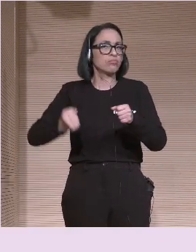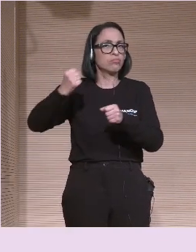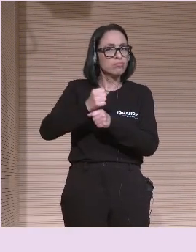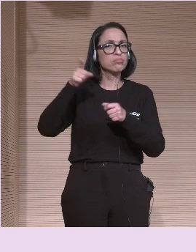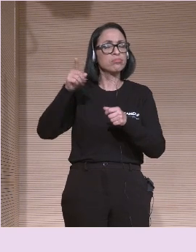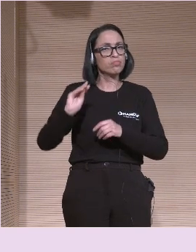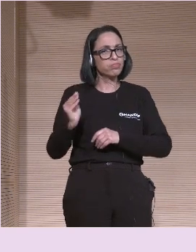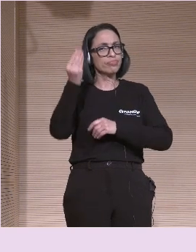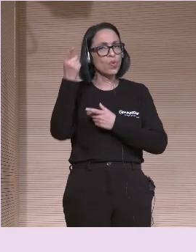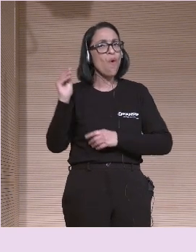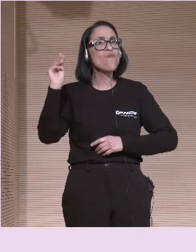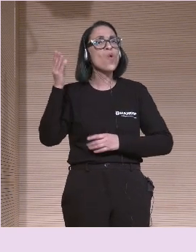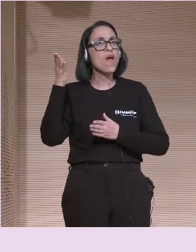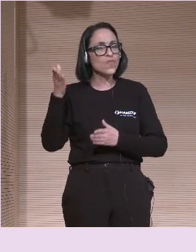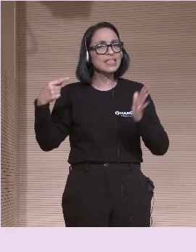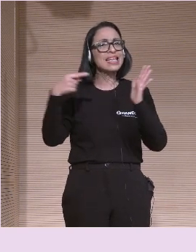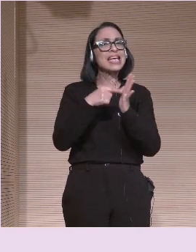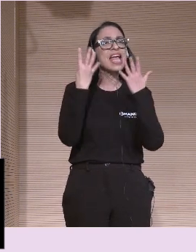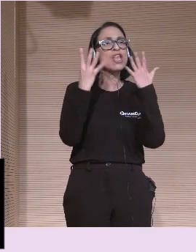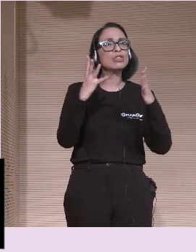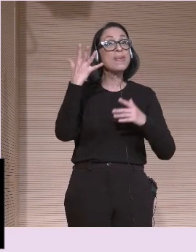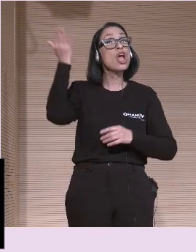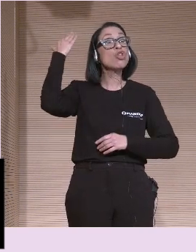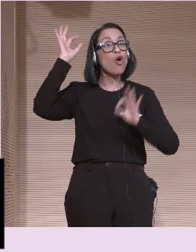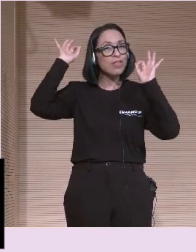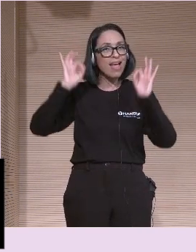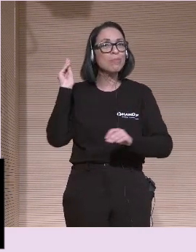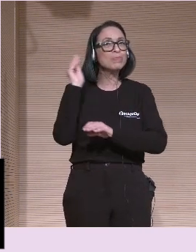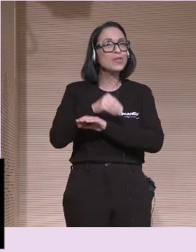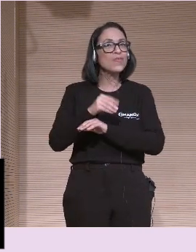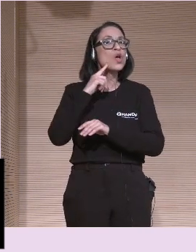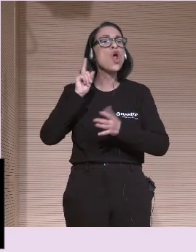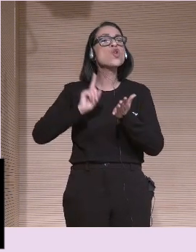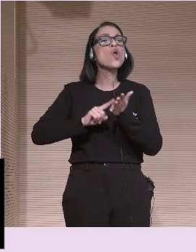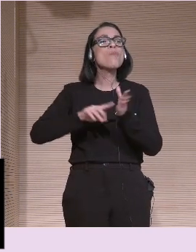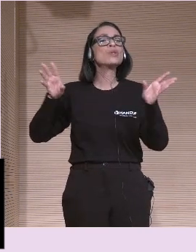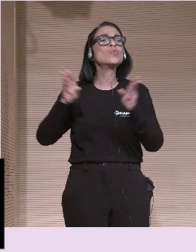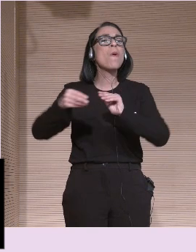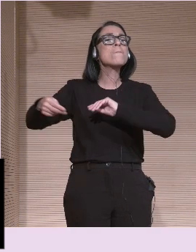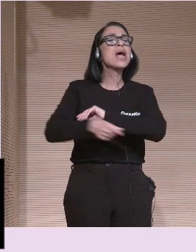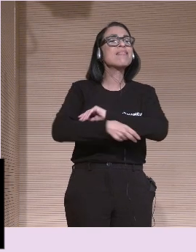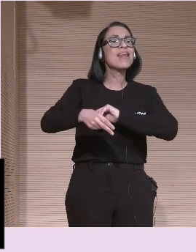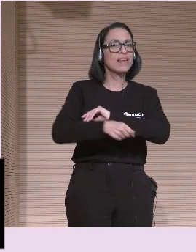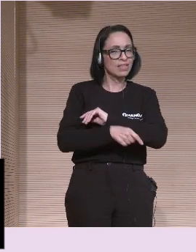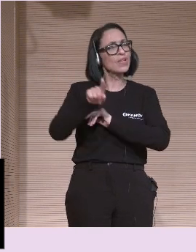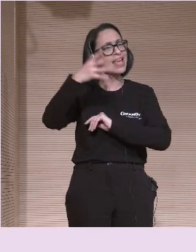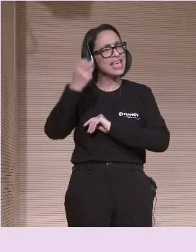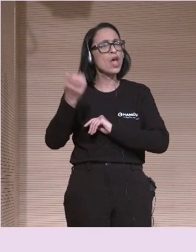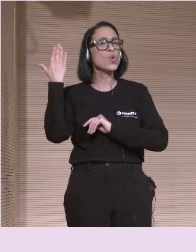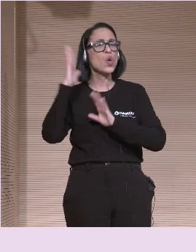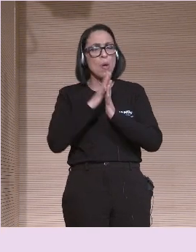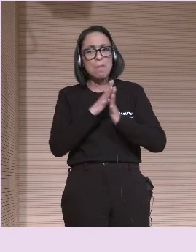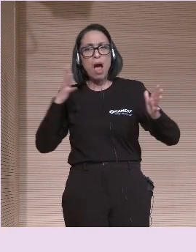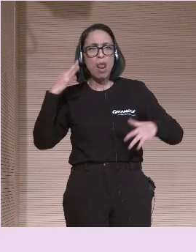1912. At a time when there was a lot of anti-immigrant sentiment. There were a lot of poor, largely Jewish refugees coming from Eastern Europe and Russia,